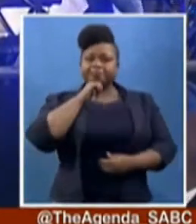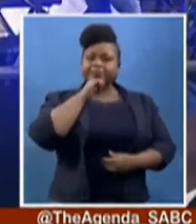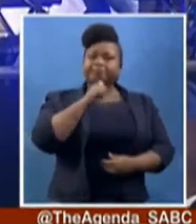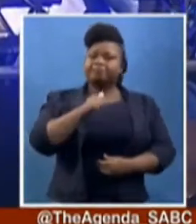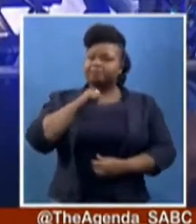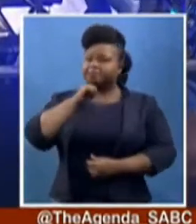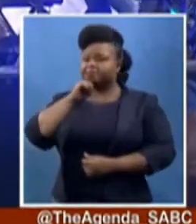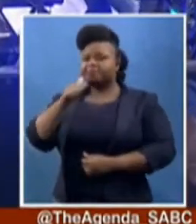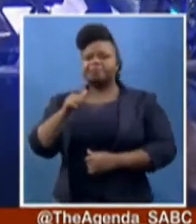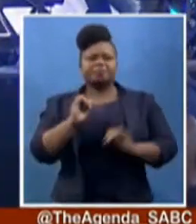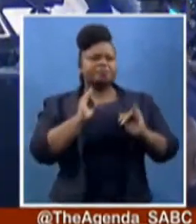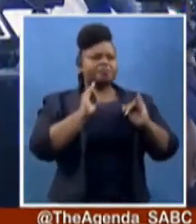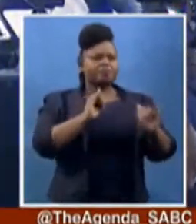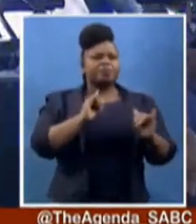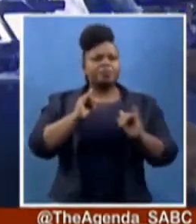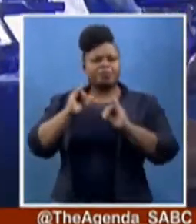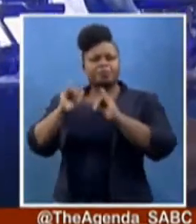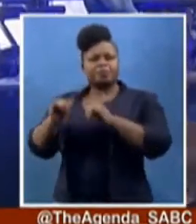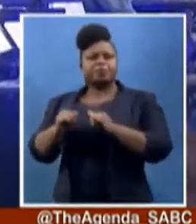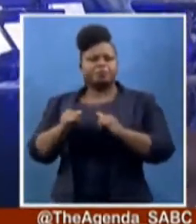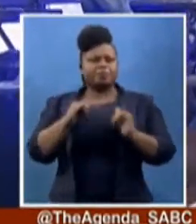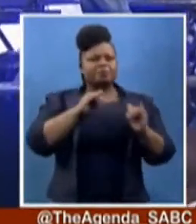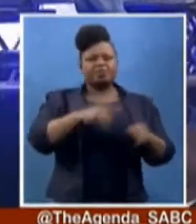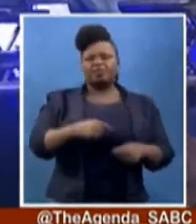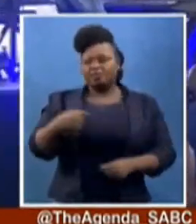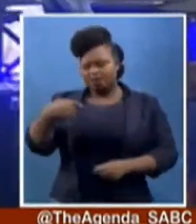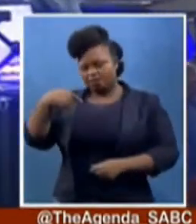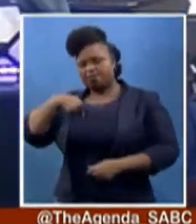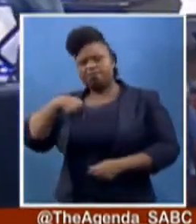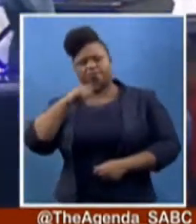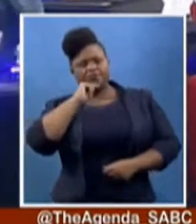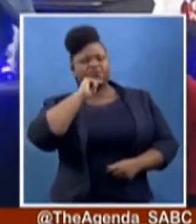amna kisepile,